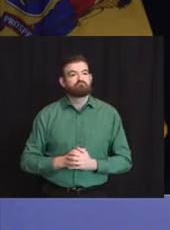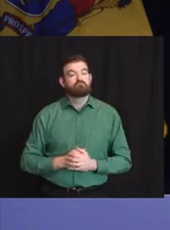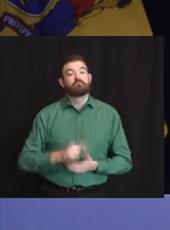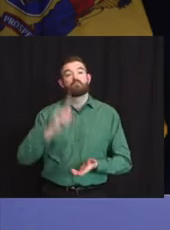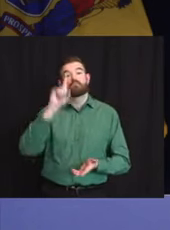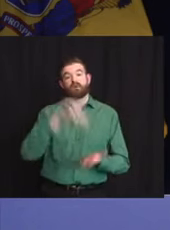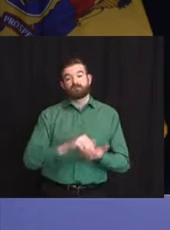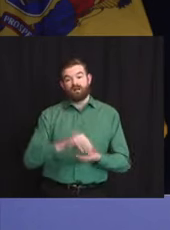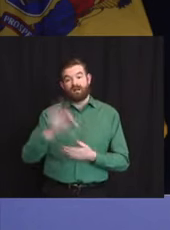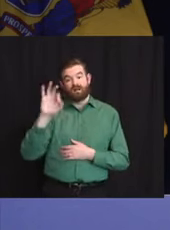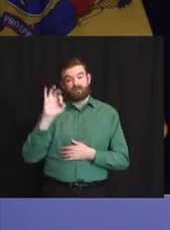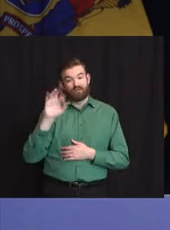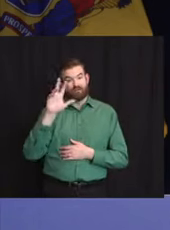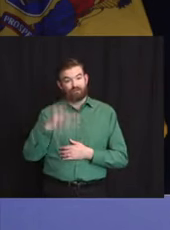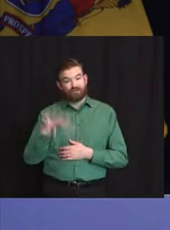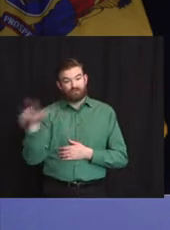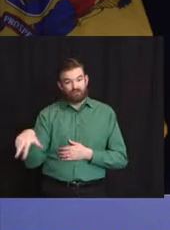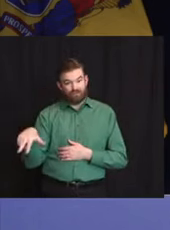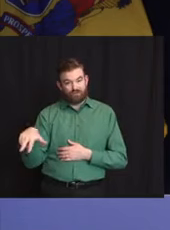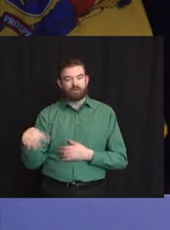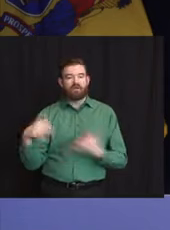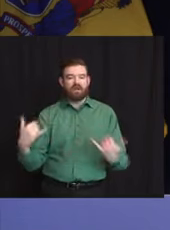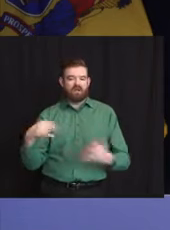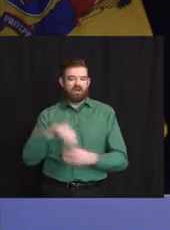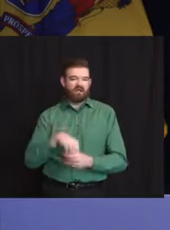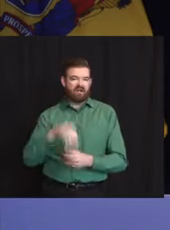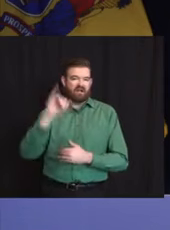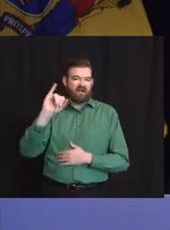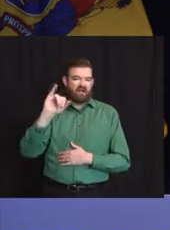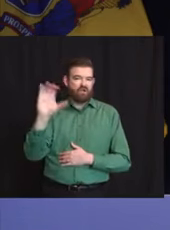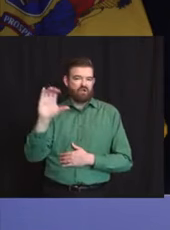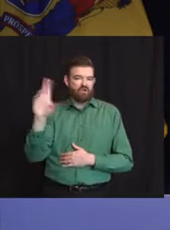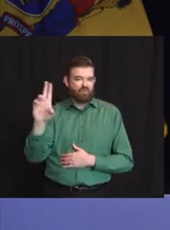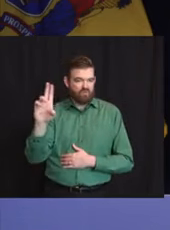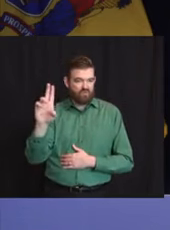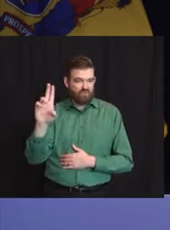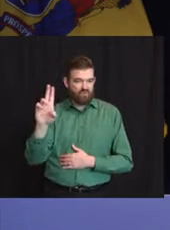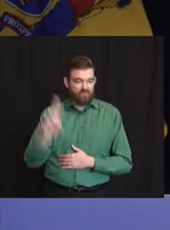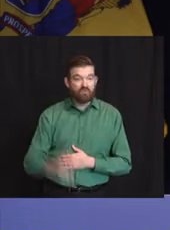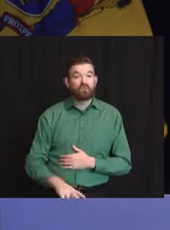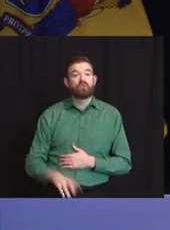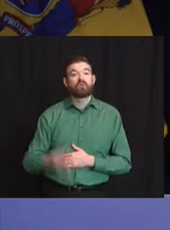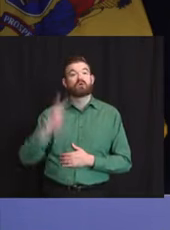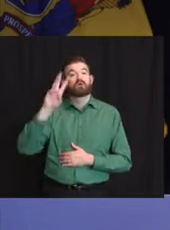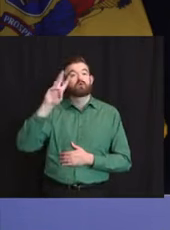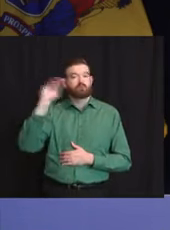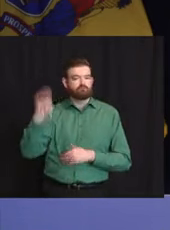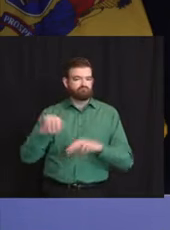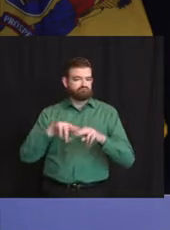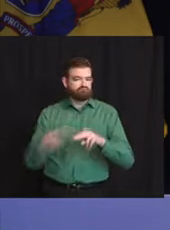critical care. That is a 6.6% decrease from a high of